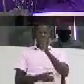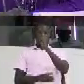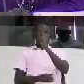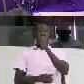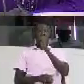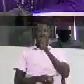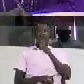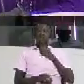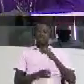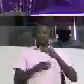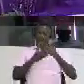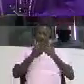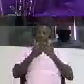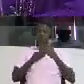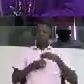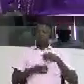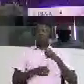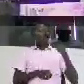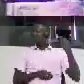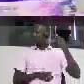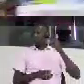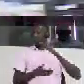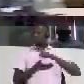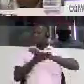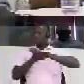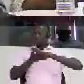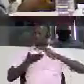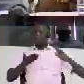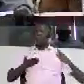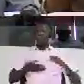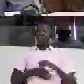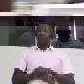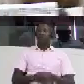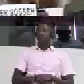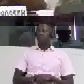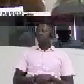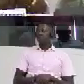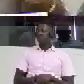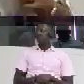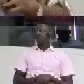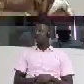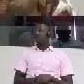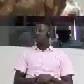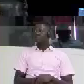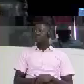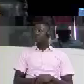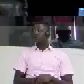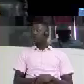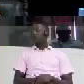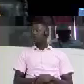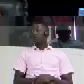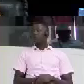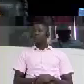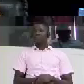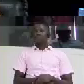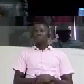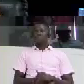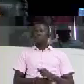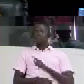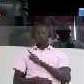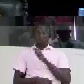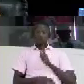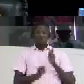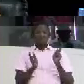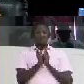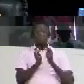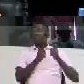you so that we can hear you properly. mun ngaa xëcca microphone bi mu jigéen laa jege ndax ñu mun laa dégg bu baax We met yesterday,